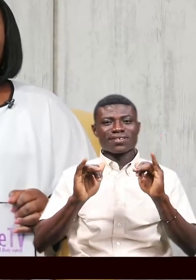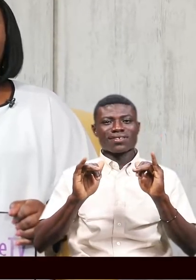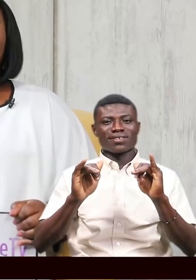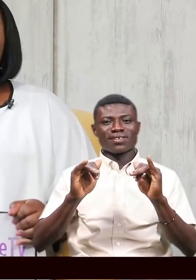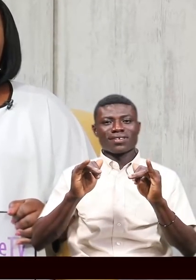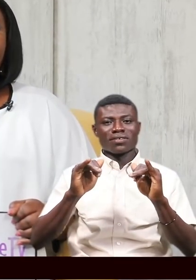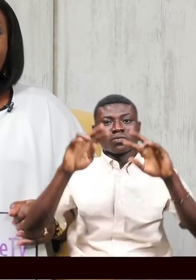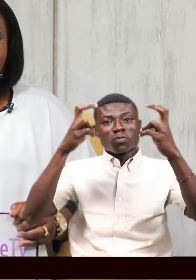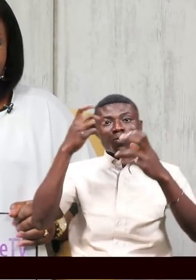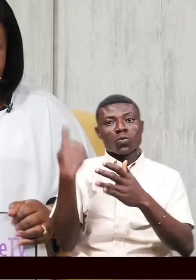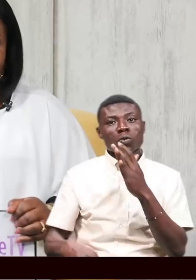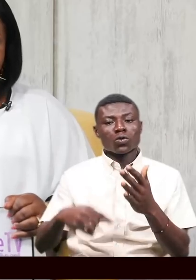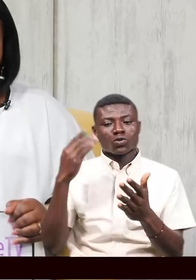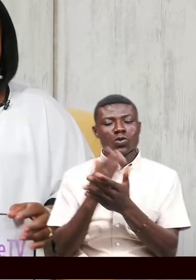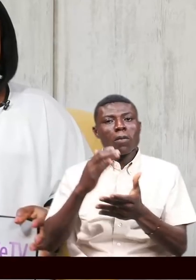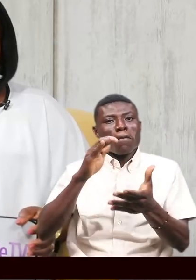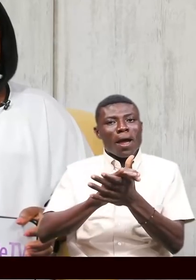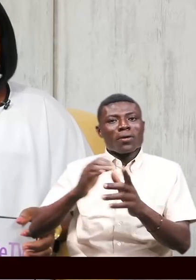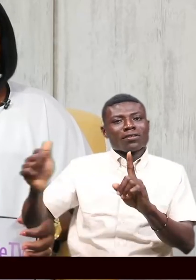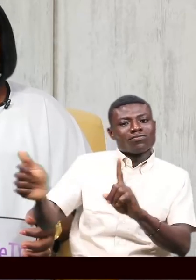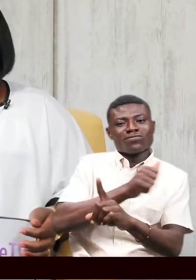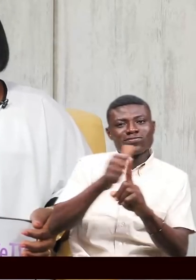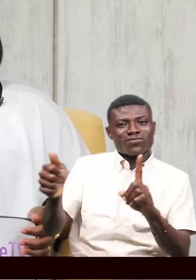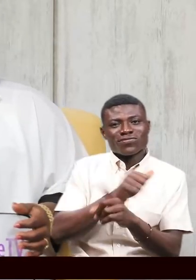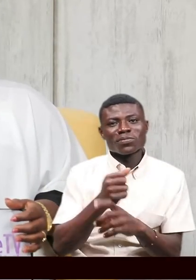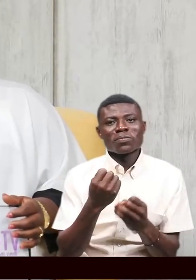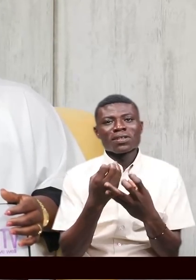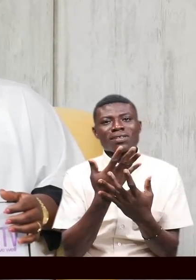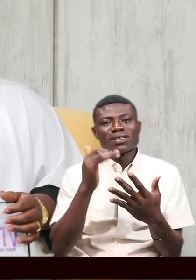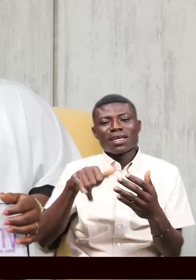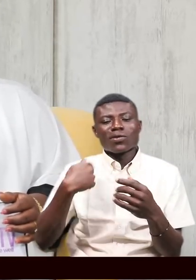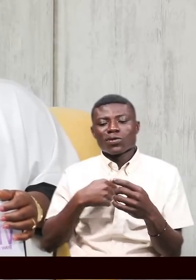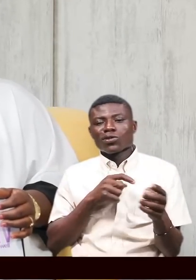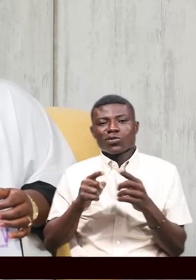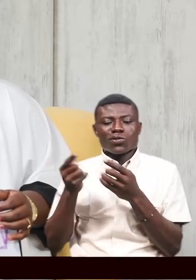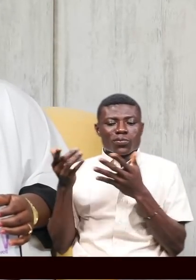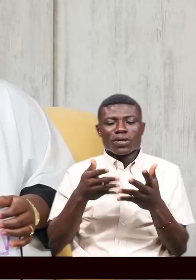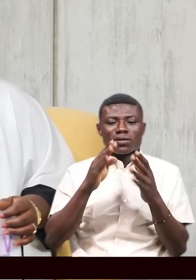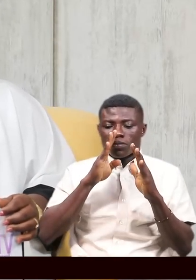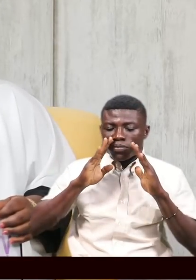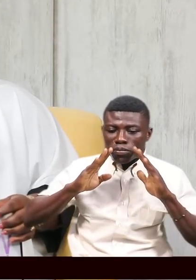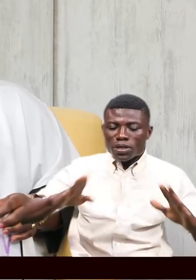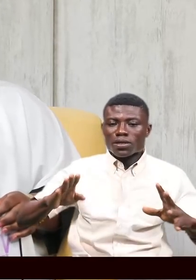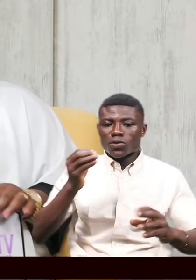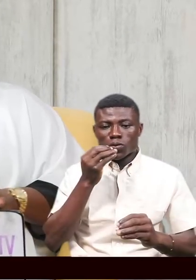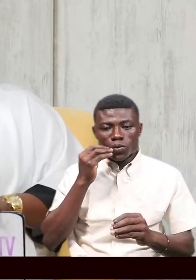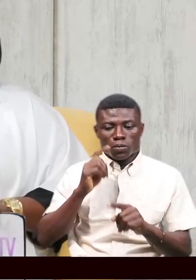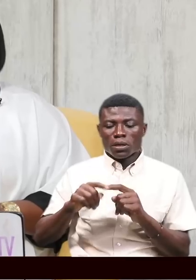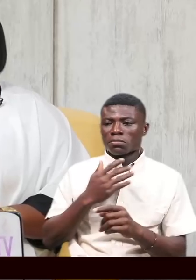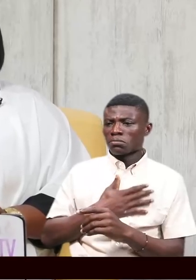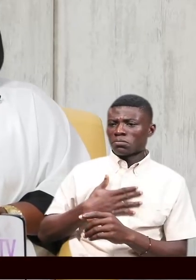ye stop marital abuse. And near my be yama soon jabbe fina came ba. Name bacha